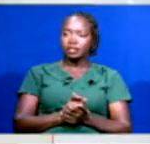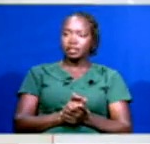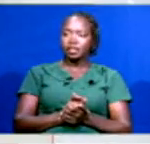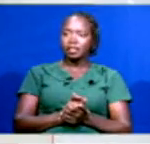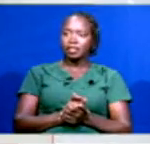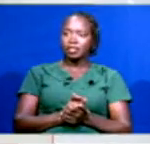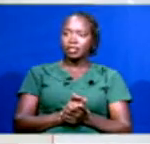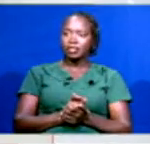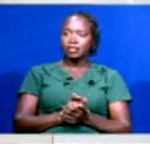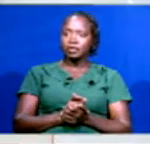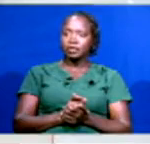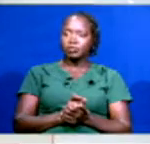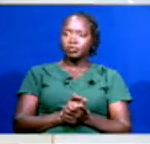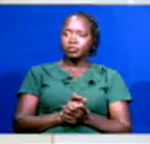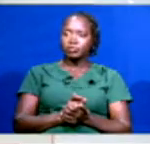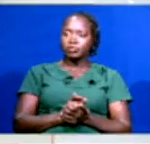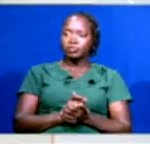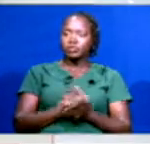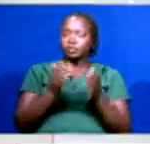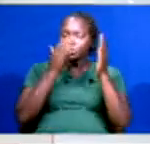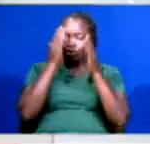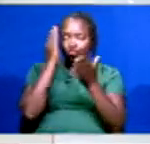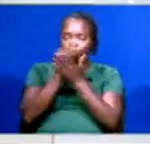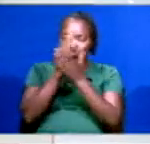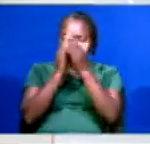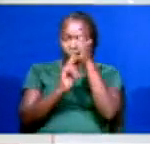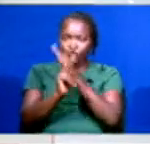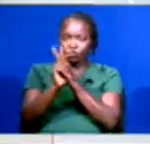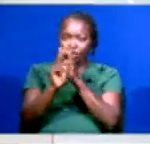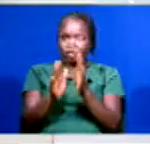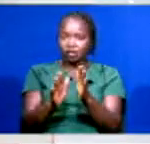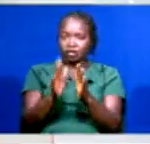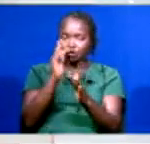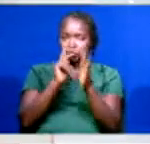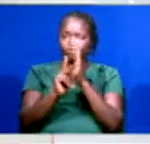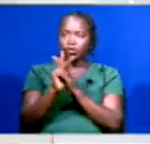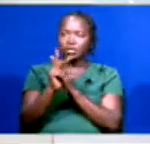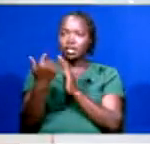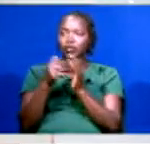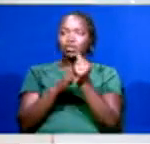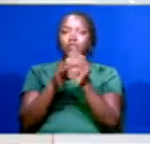And Bishop, you are truly a prophet. You prophesied our leadership.